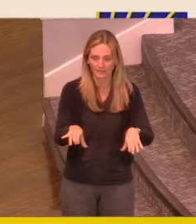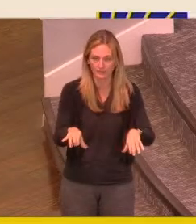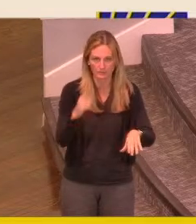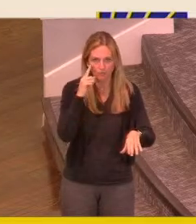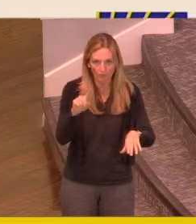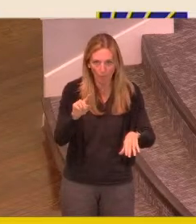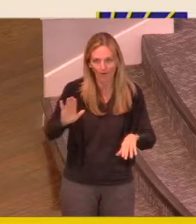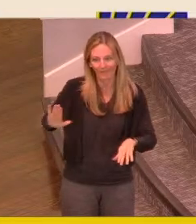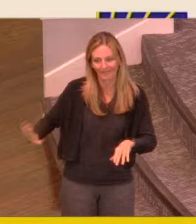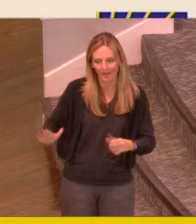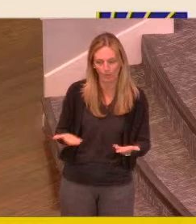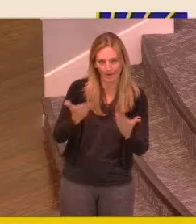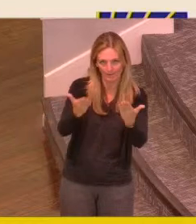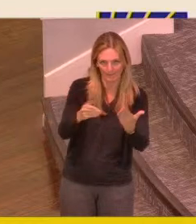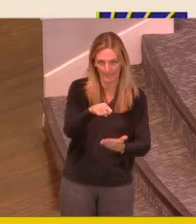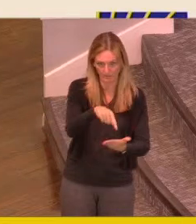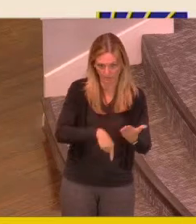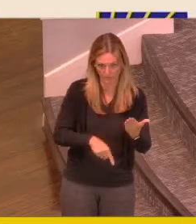recommendations.